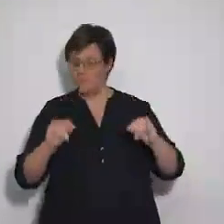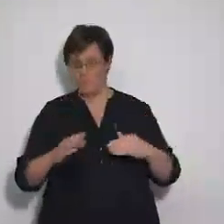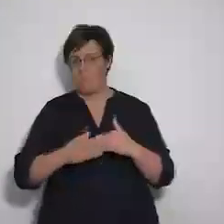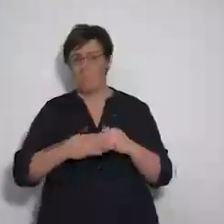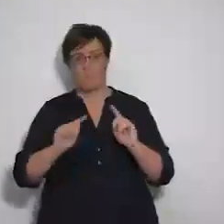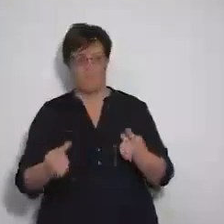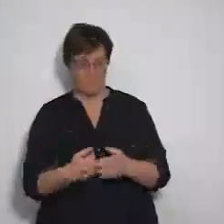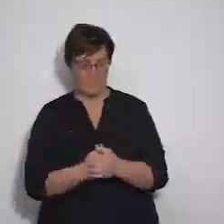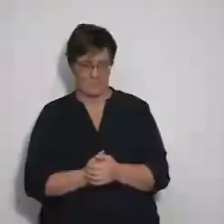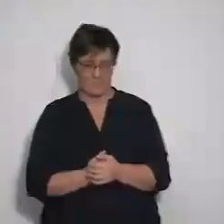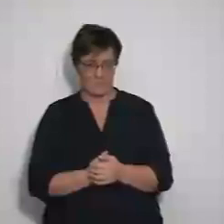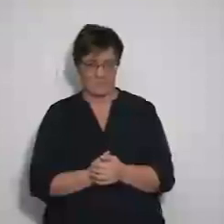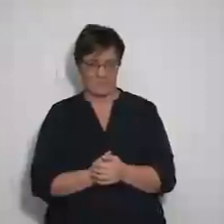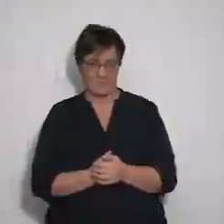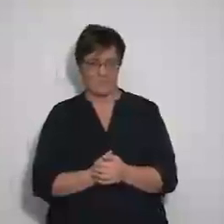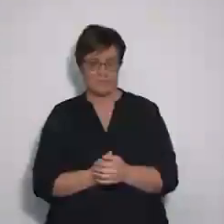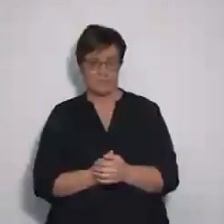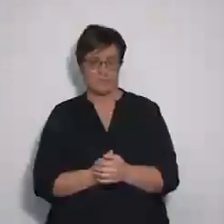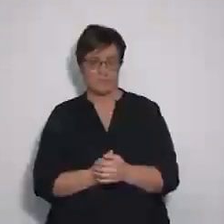population from increasing in size.